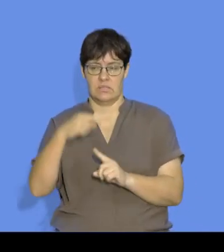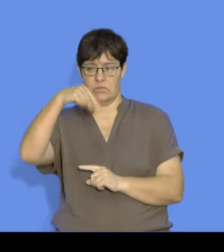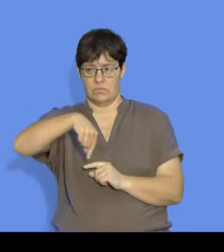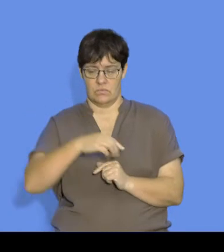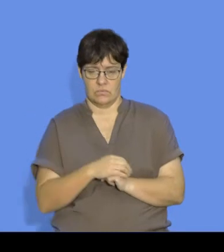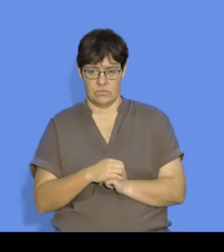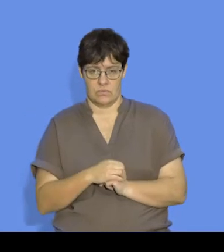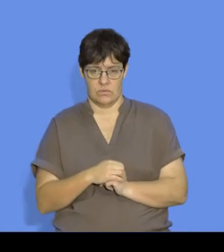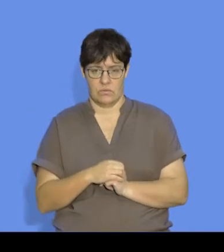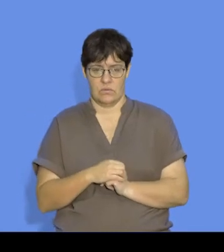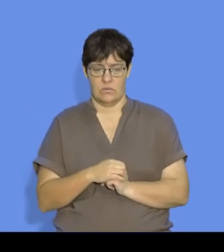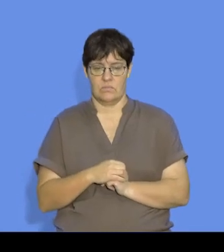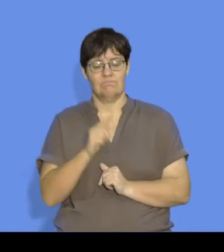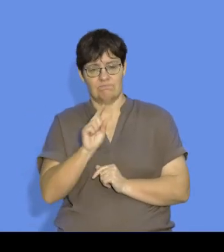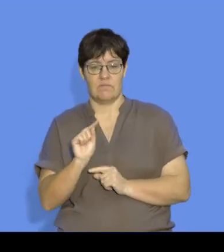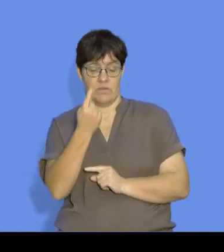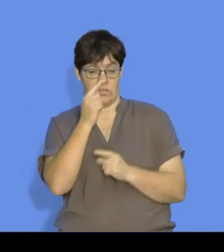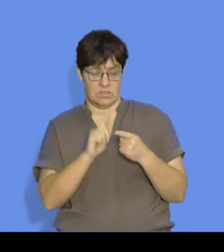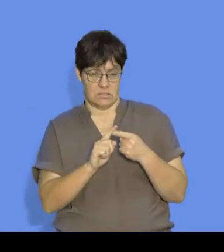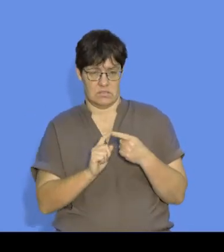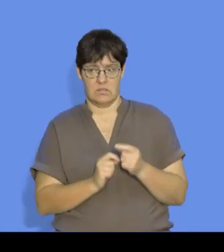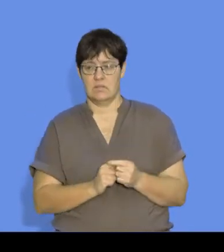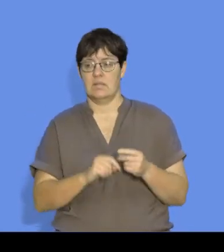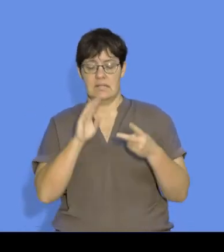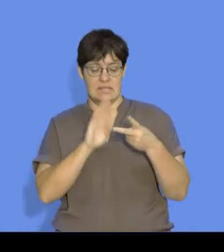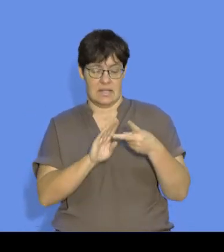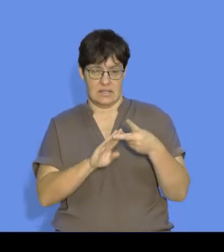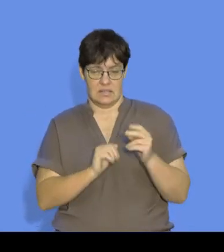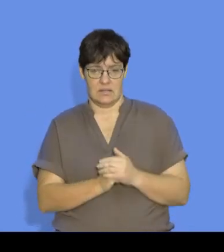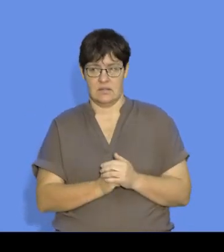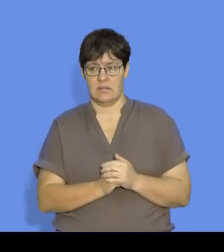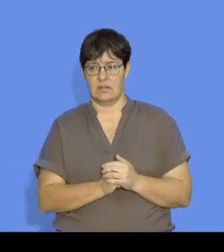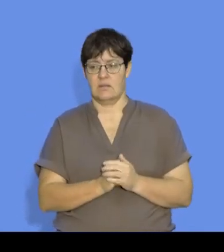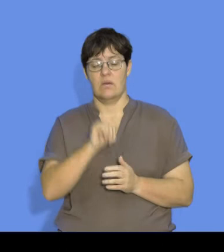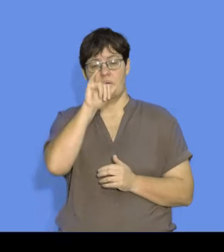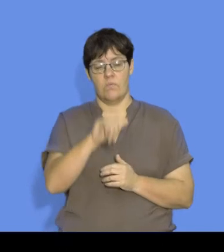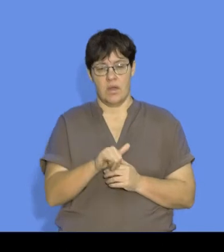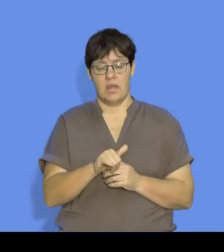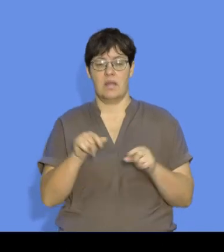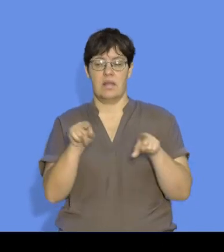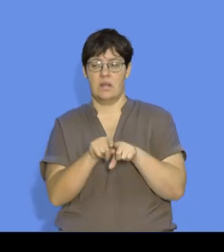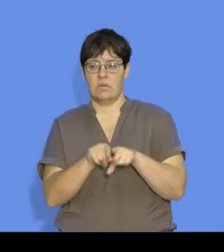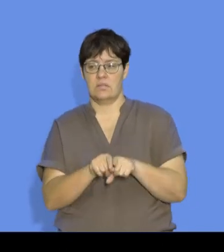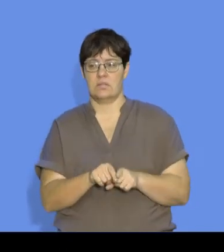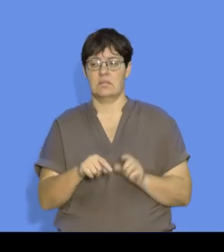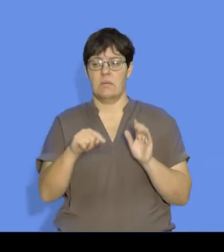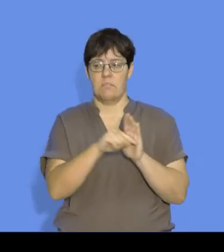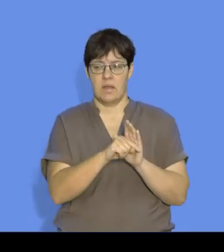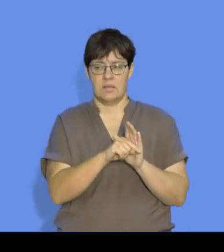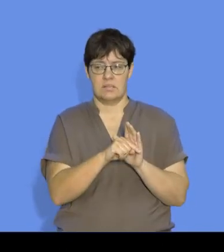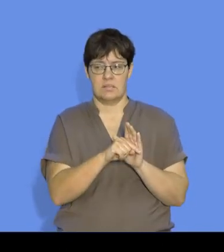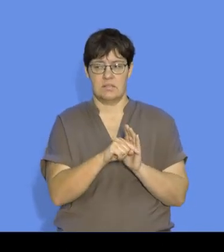q, right? So that's the first one, and then the second one is normally y is equals to